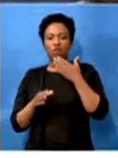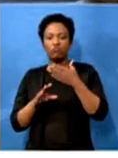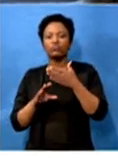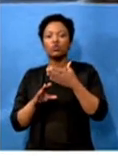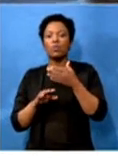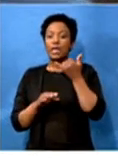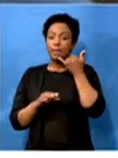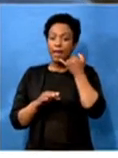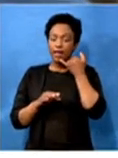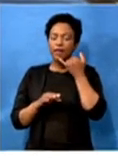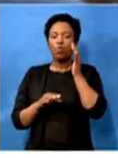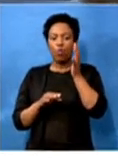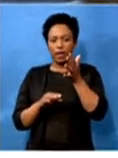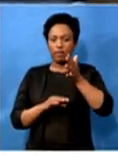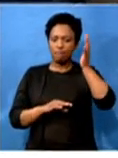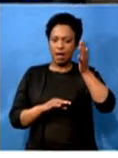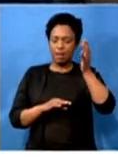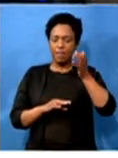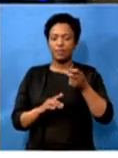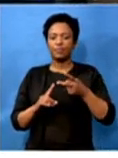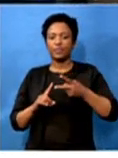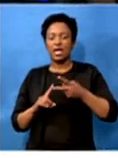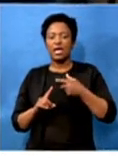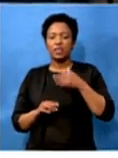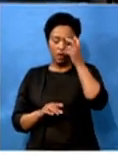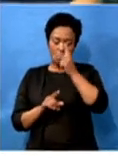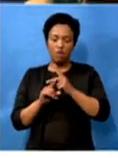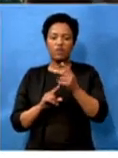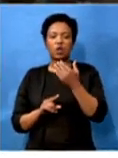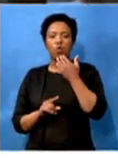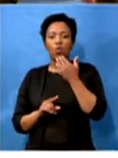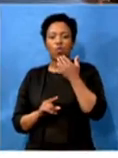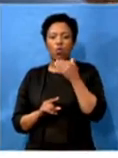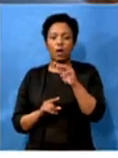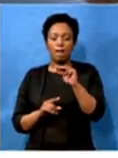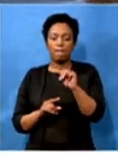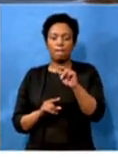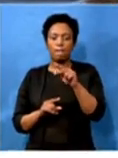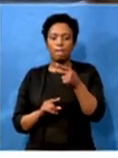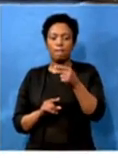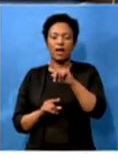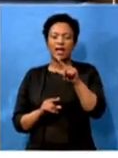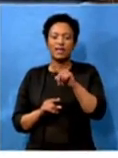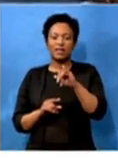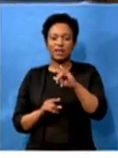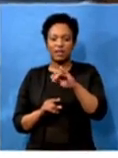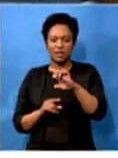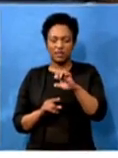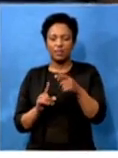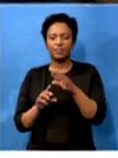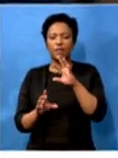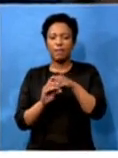Mbeki. We'll also hear from Professor Mlangeni, who is part of the June and